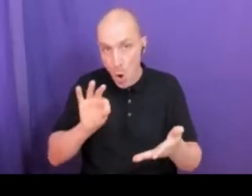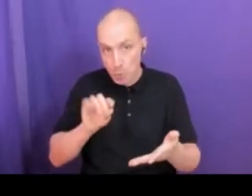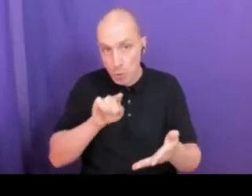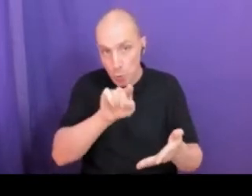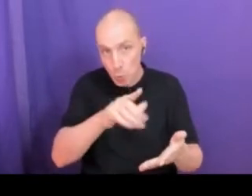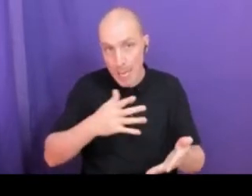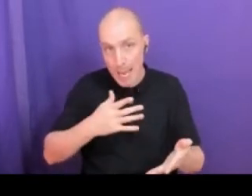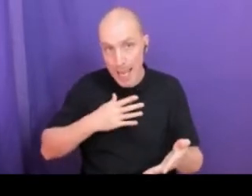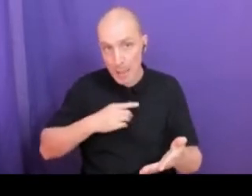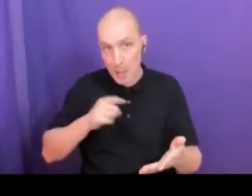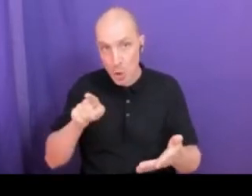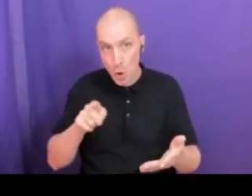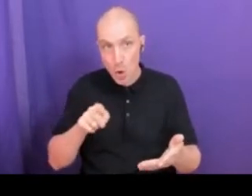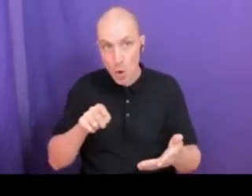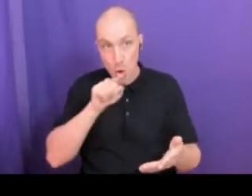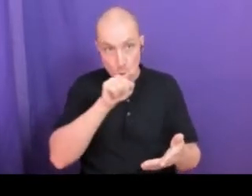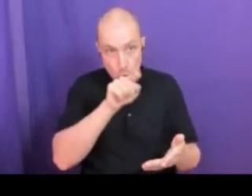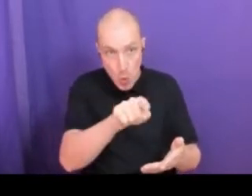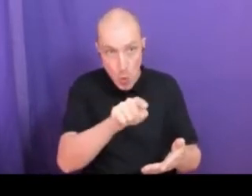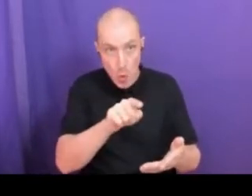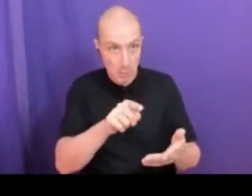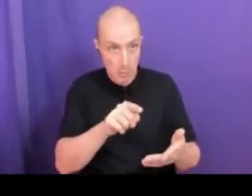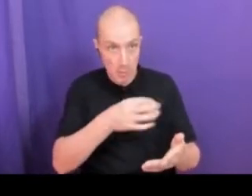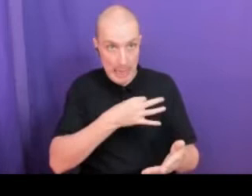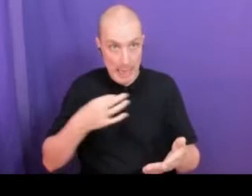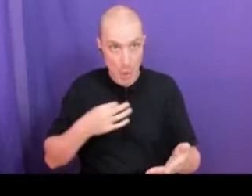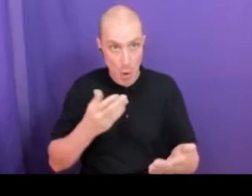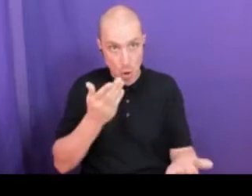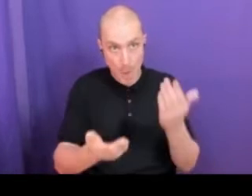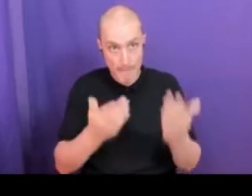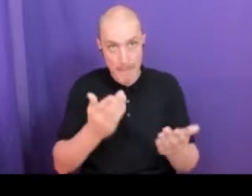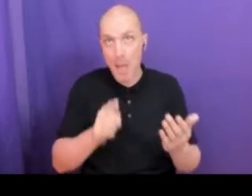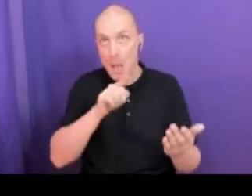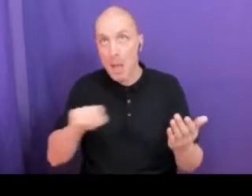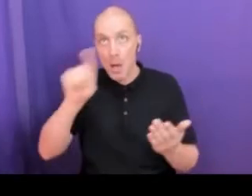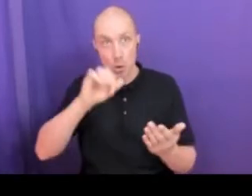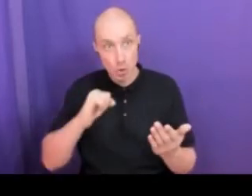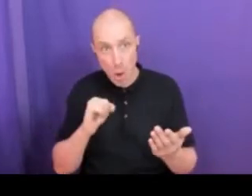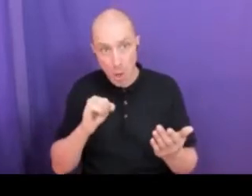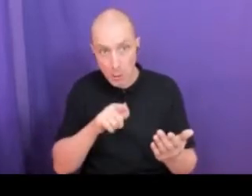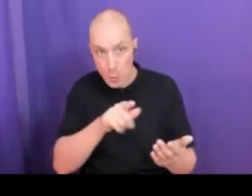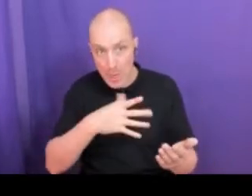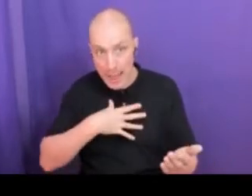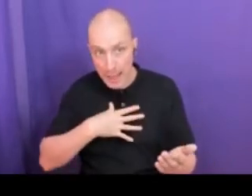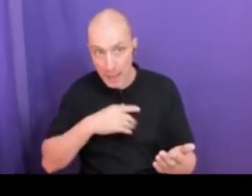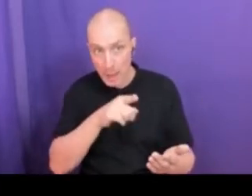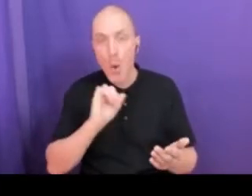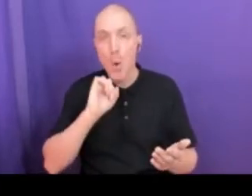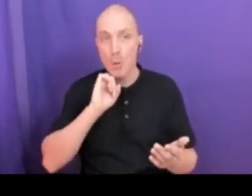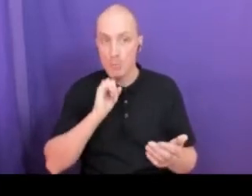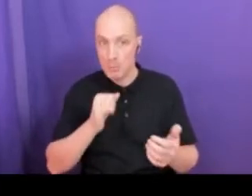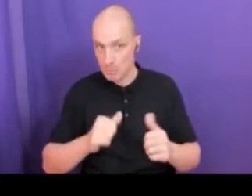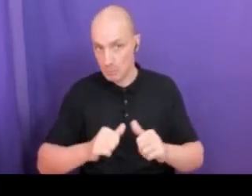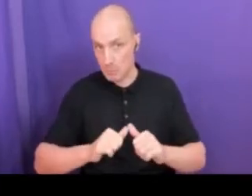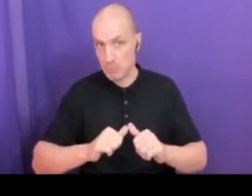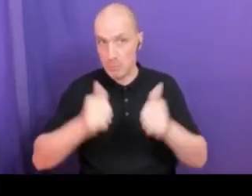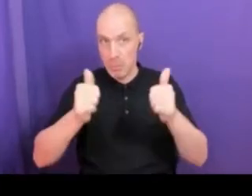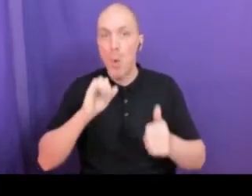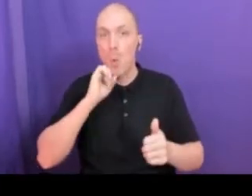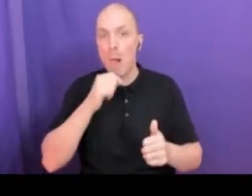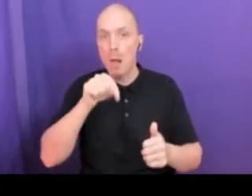Scotland? We'll do that anonymously. So that's going to be done by October. And then data from